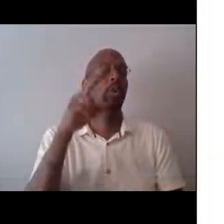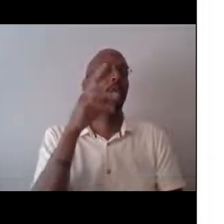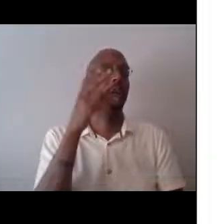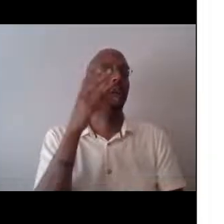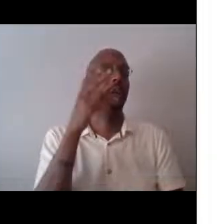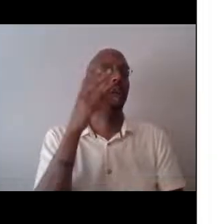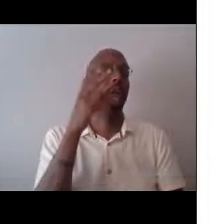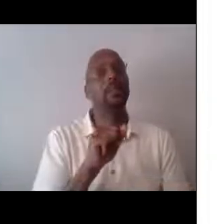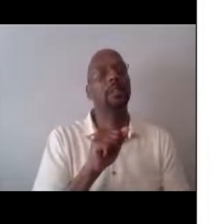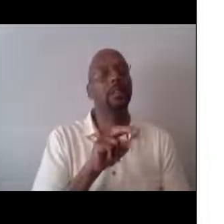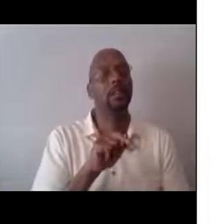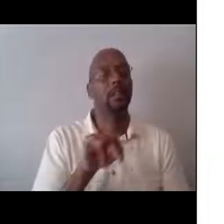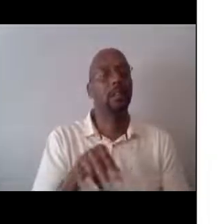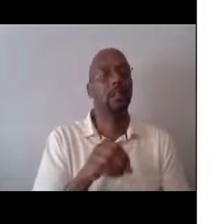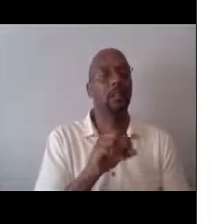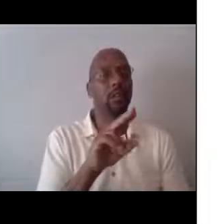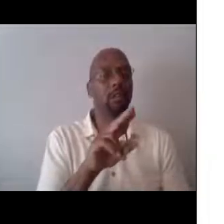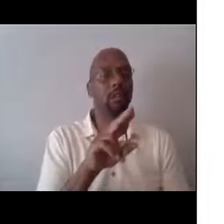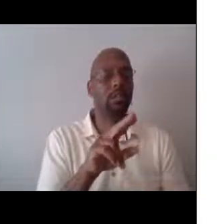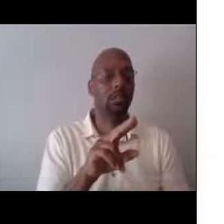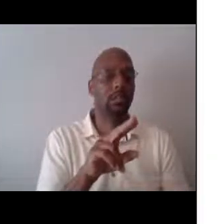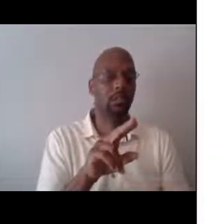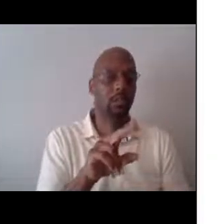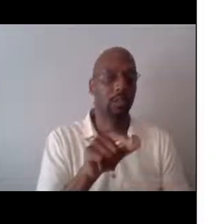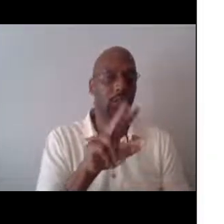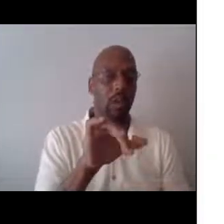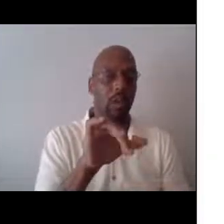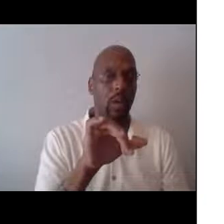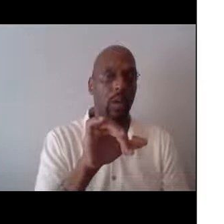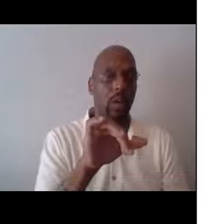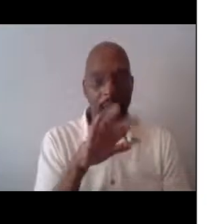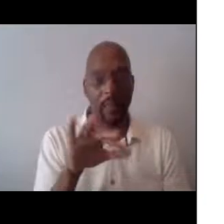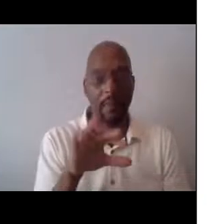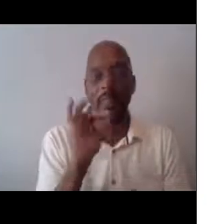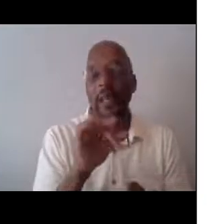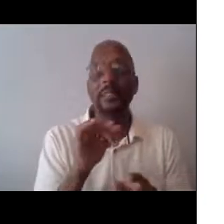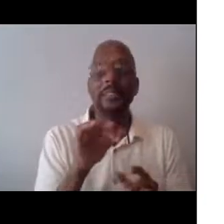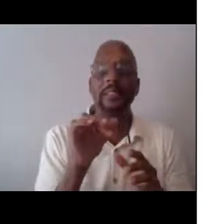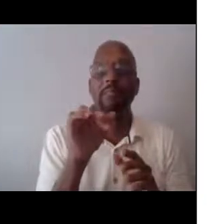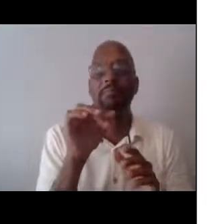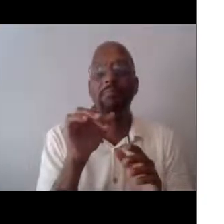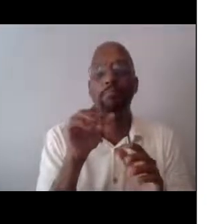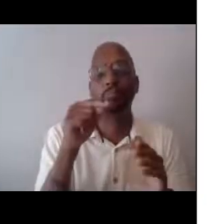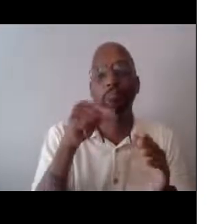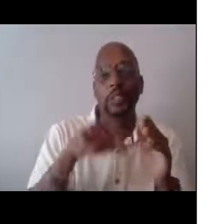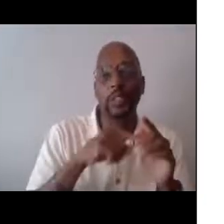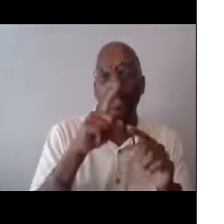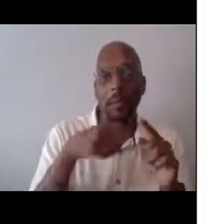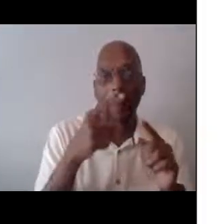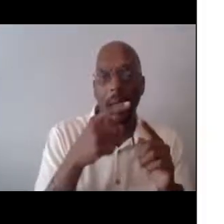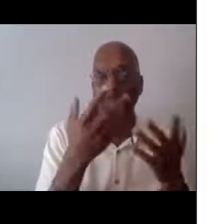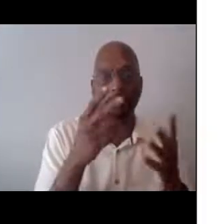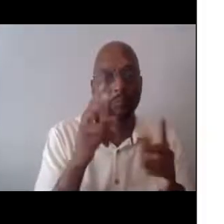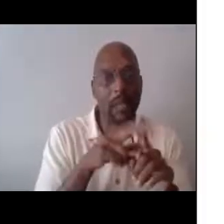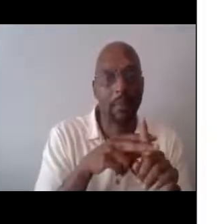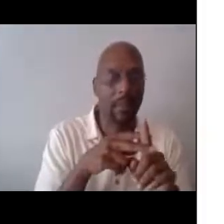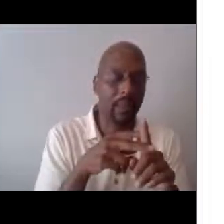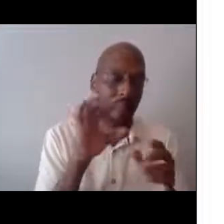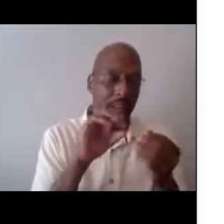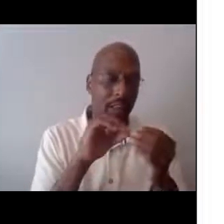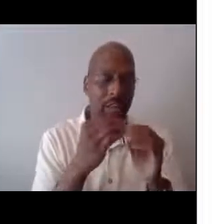And then likewise, here's the demographic breakdown of the applicants to the Interagency Equity Advisory Committee. Again, this number adds up to